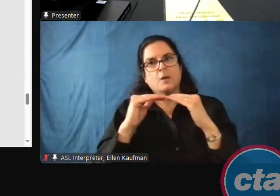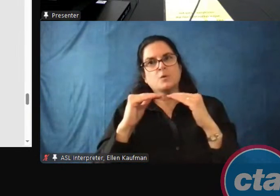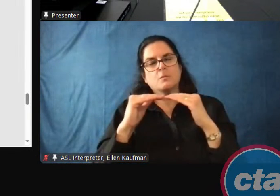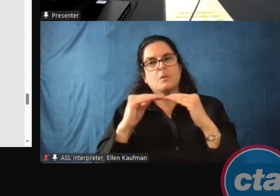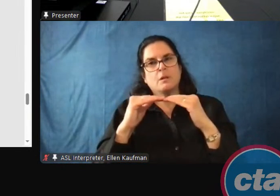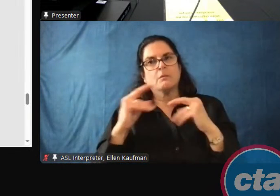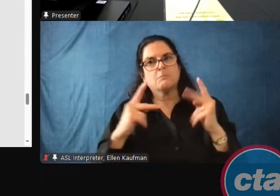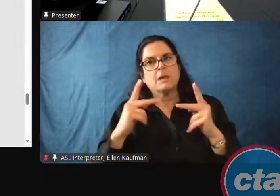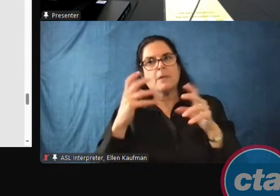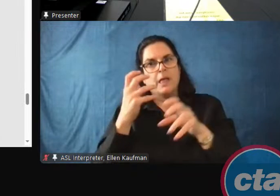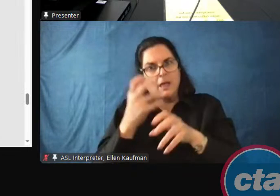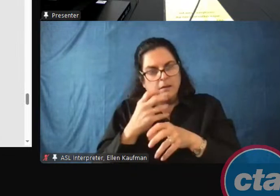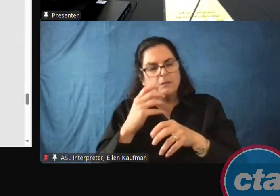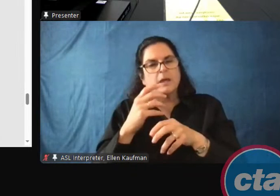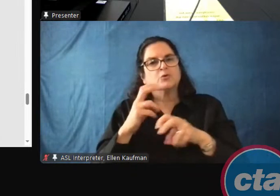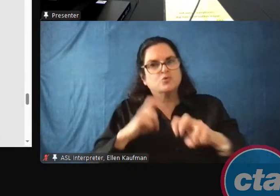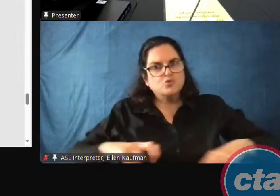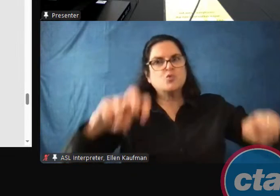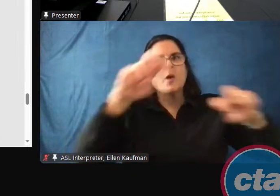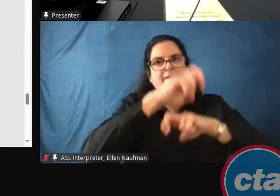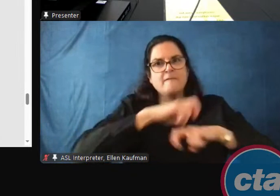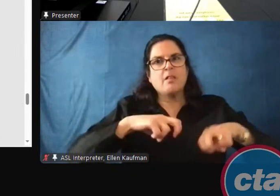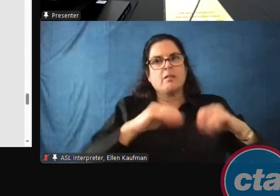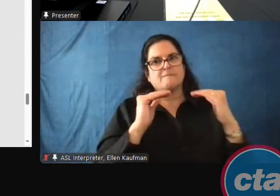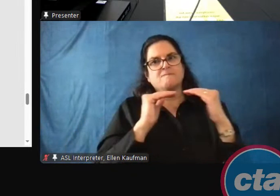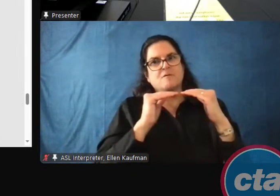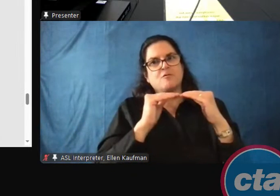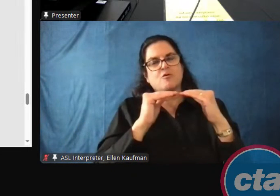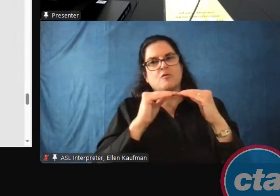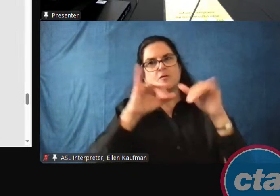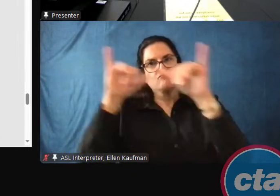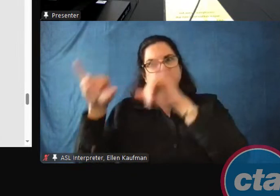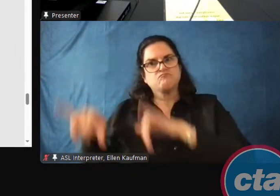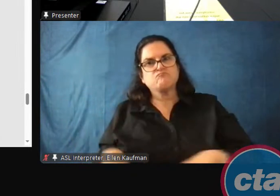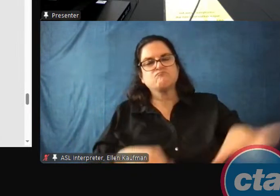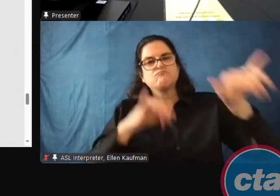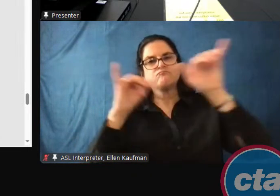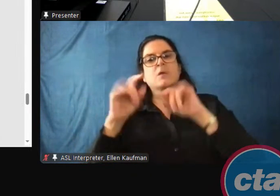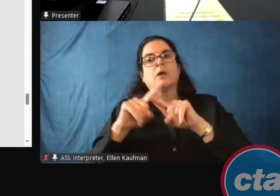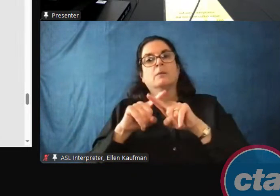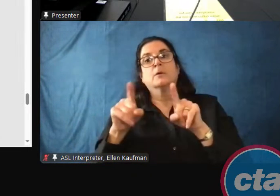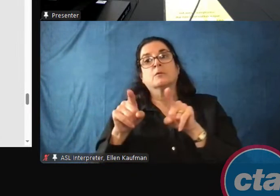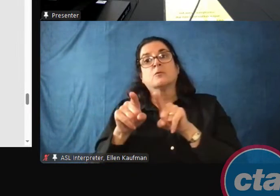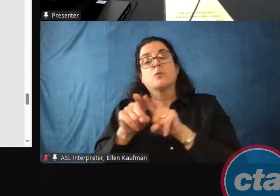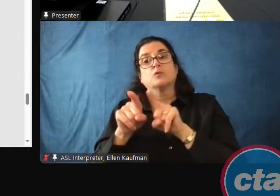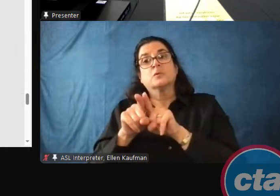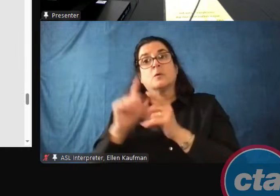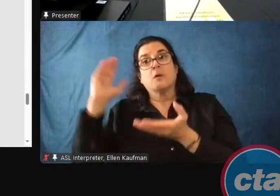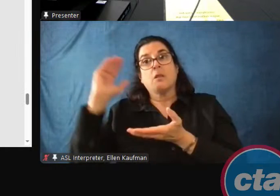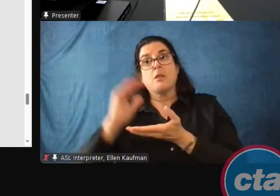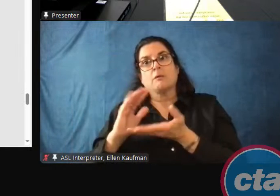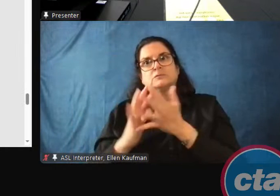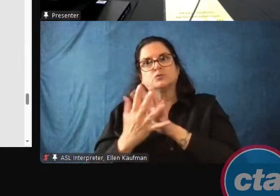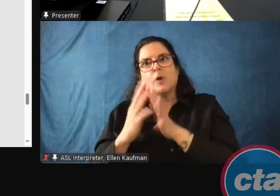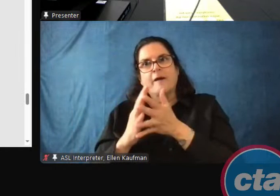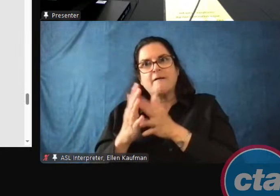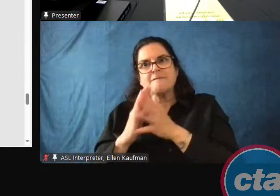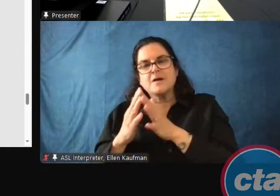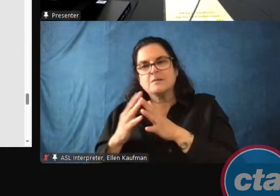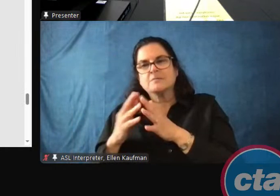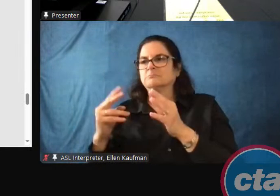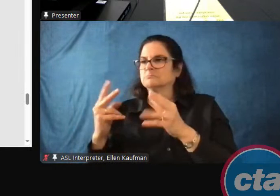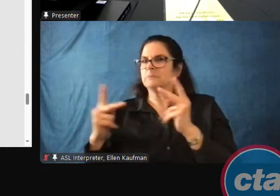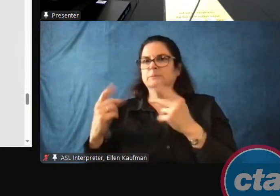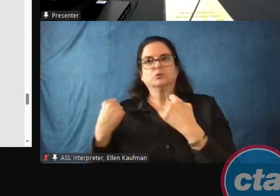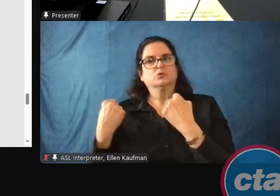mobility throughout all of our communities. So I think that's one really important point, that because the way Argonne does their analysis, they're able to look at the overall system.